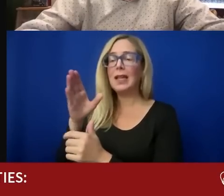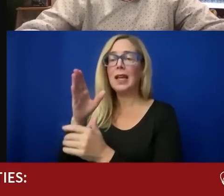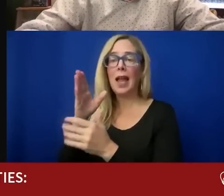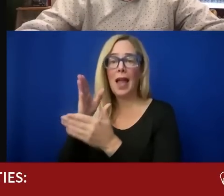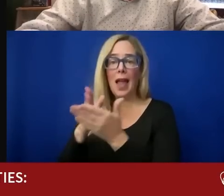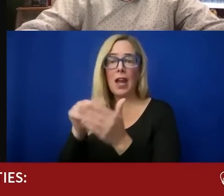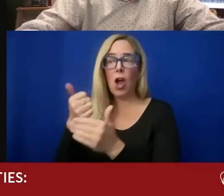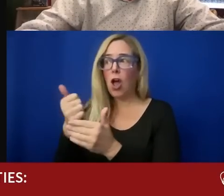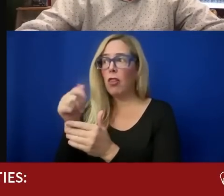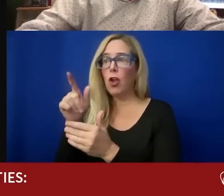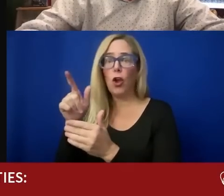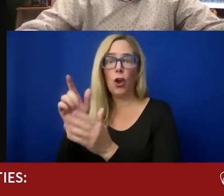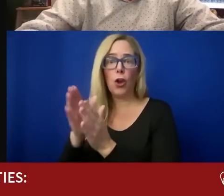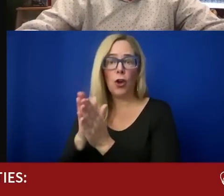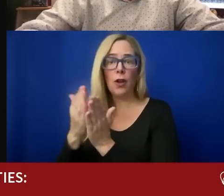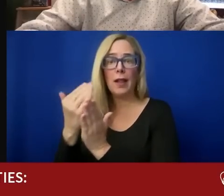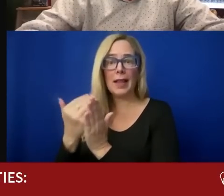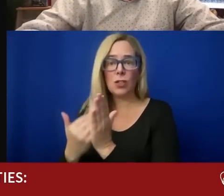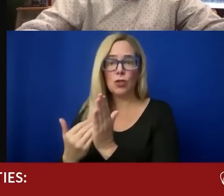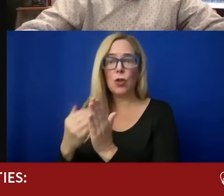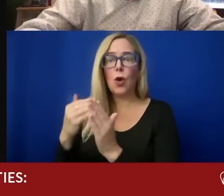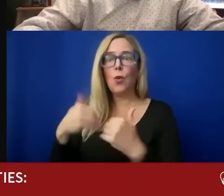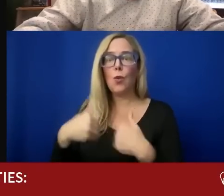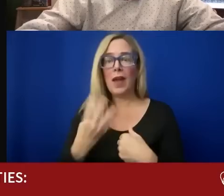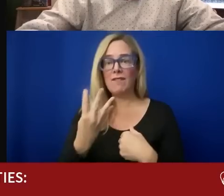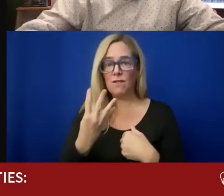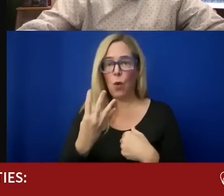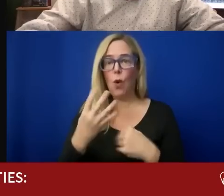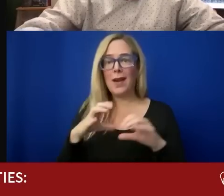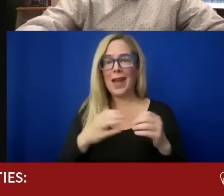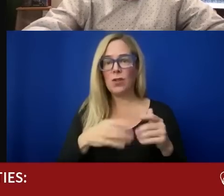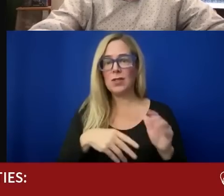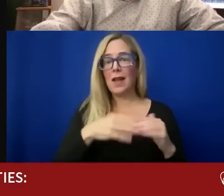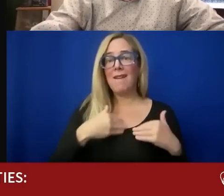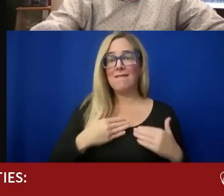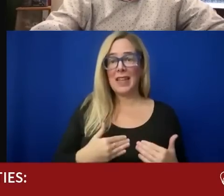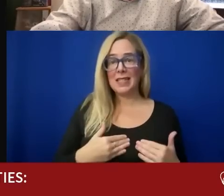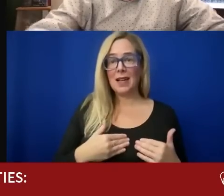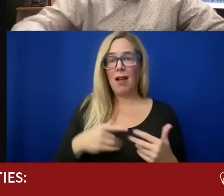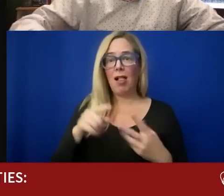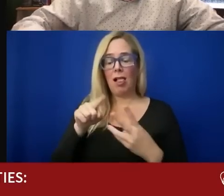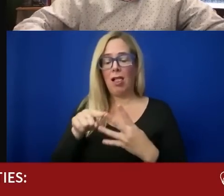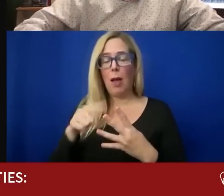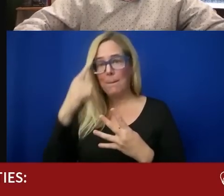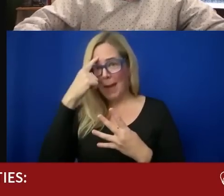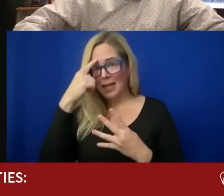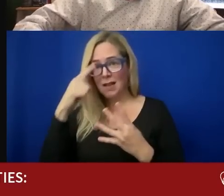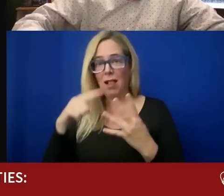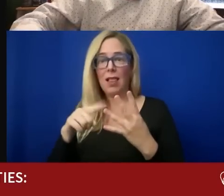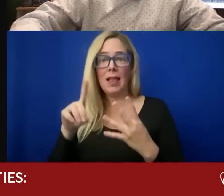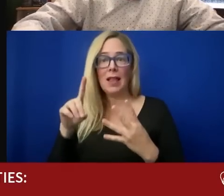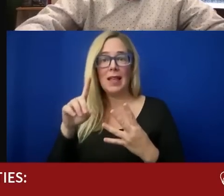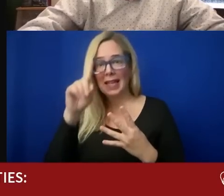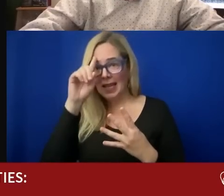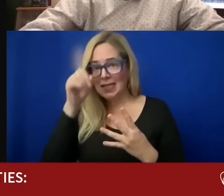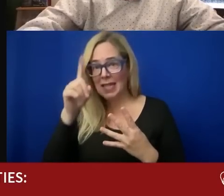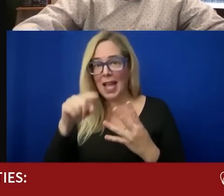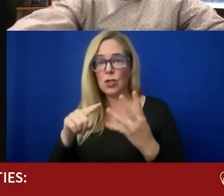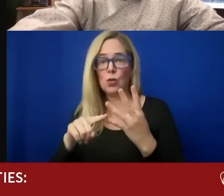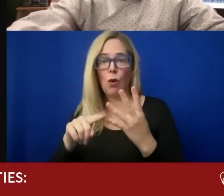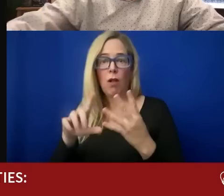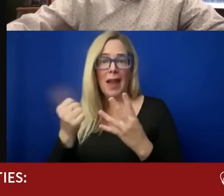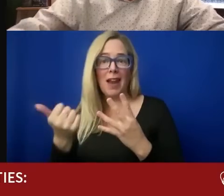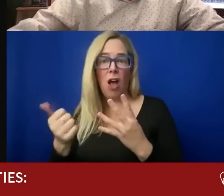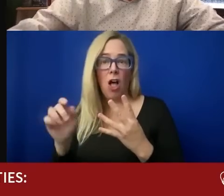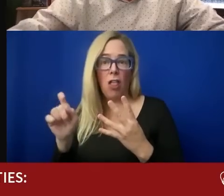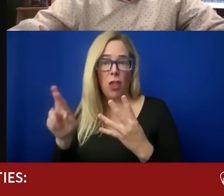put people in 4 categories of physical disabilities, mental disabilities, intellectual, as well as other. And what we found